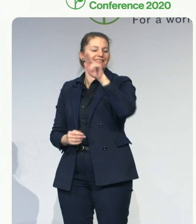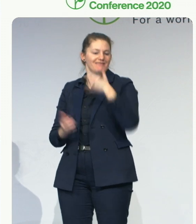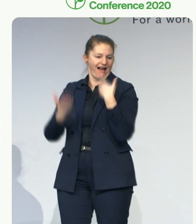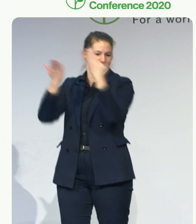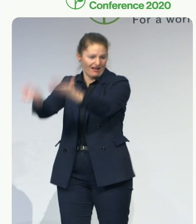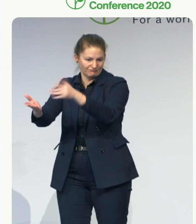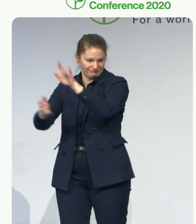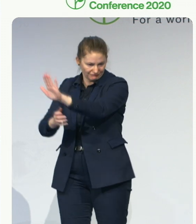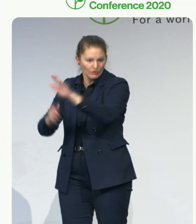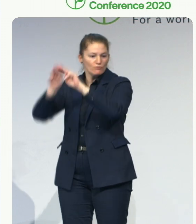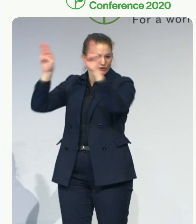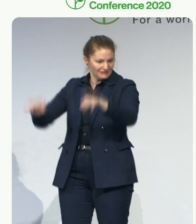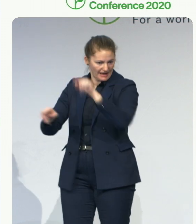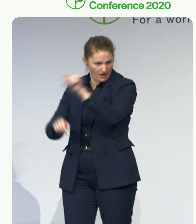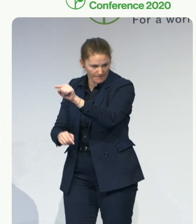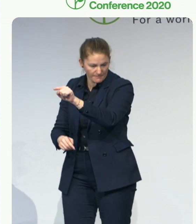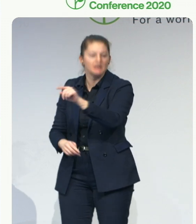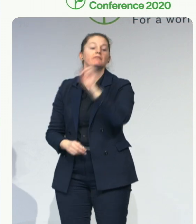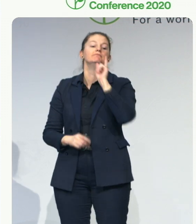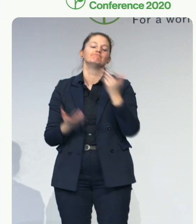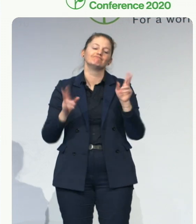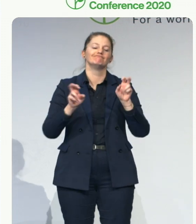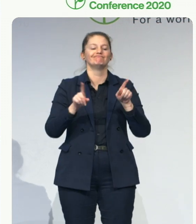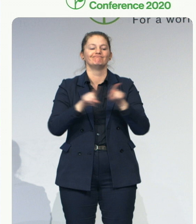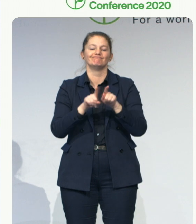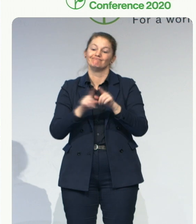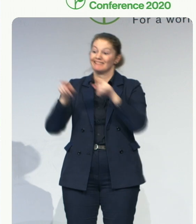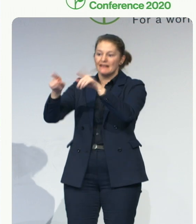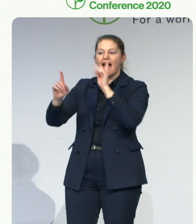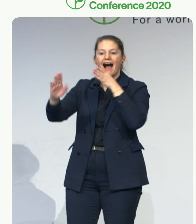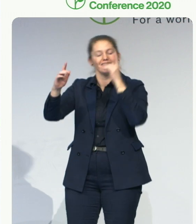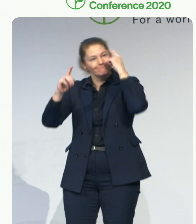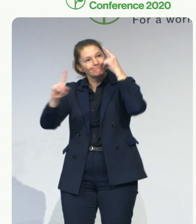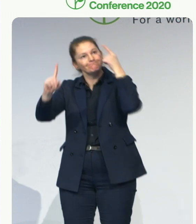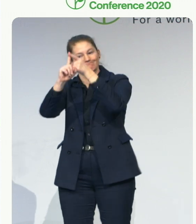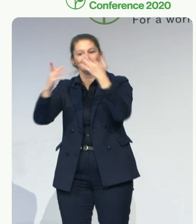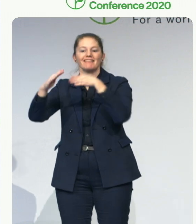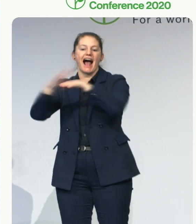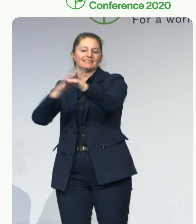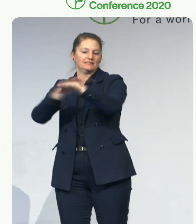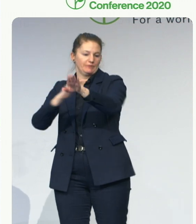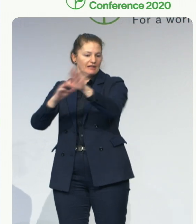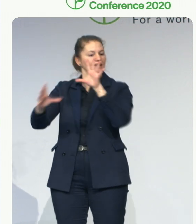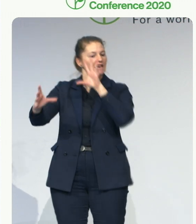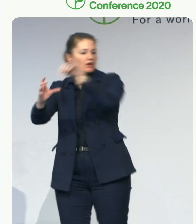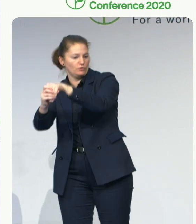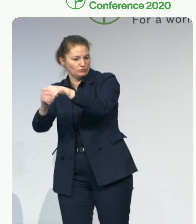training staff with various forms of disabilities and providing employment